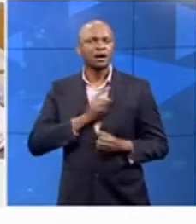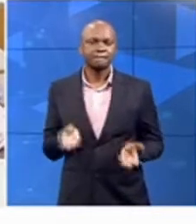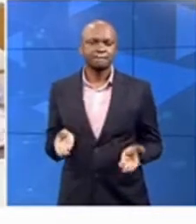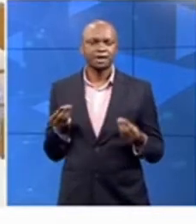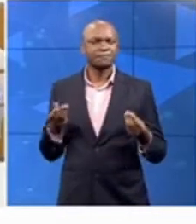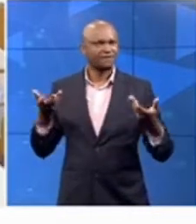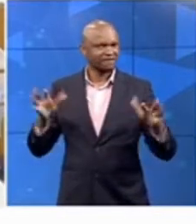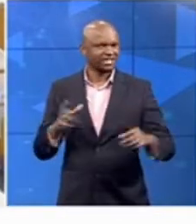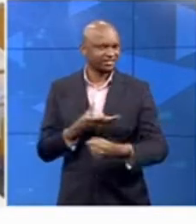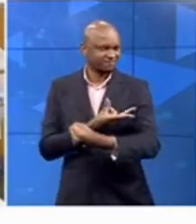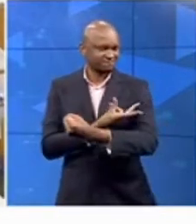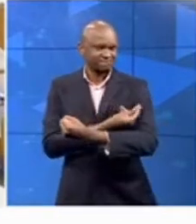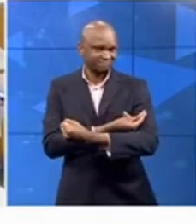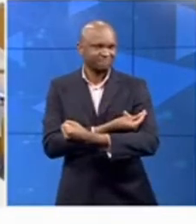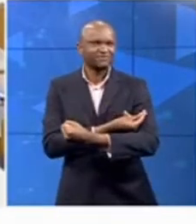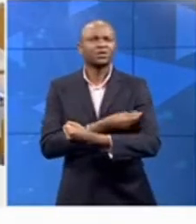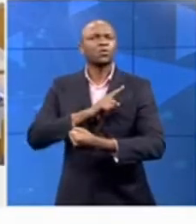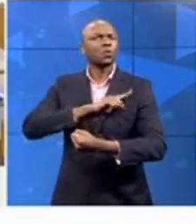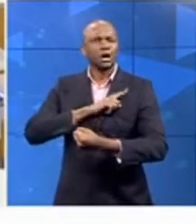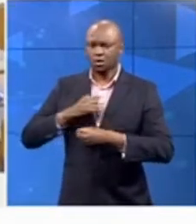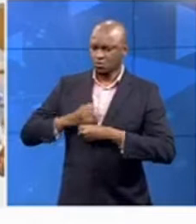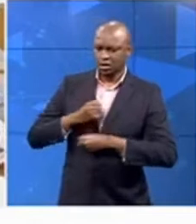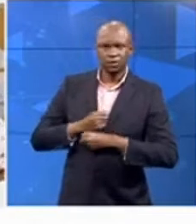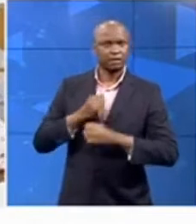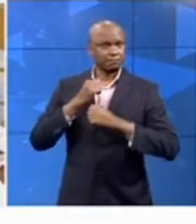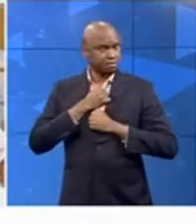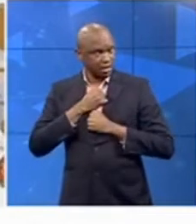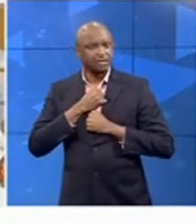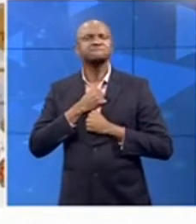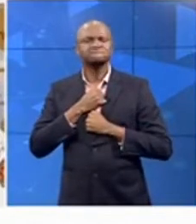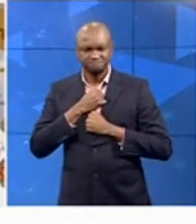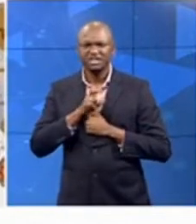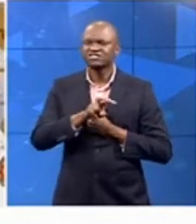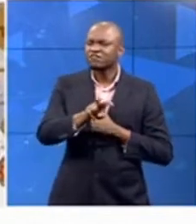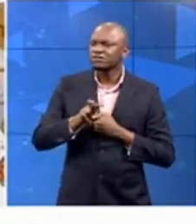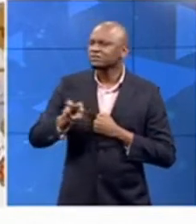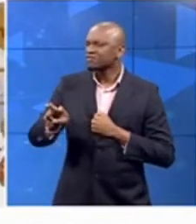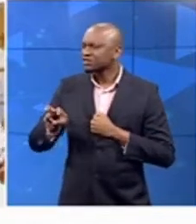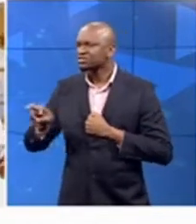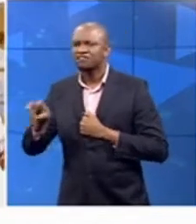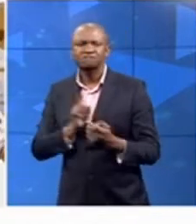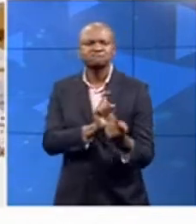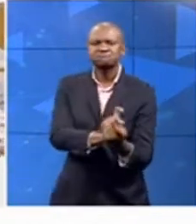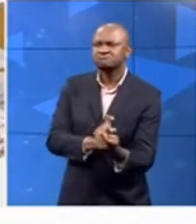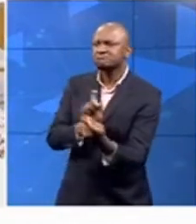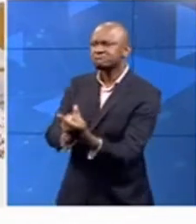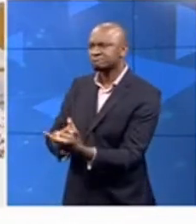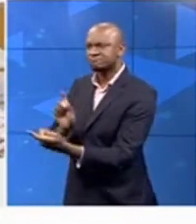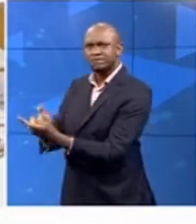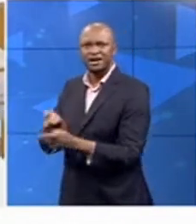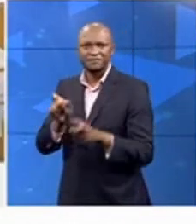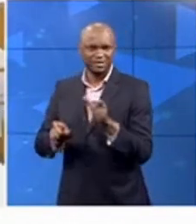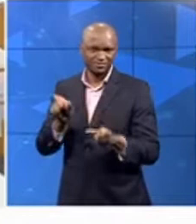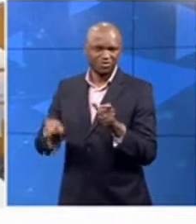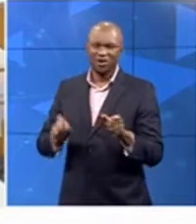the fact that the job or the work that I'm doing, I work with people and a lot of people for that matter, and different